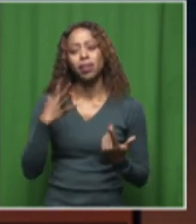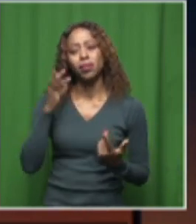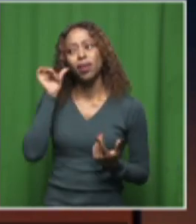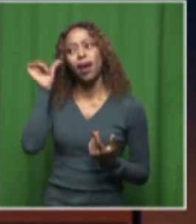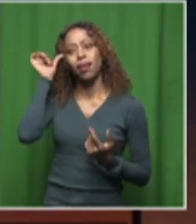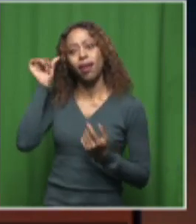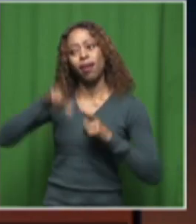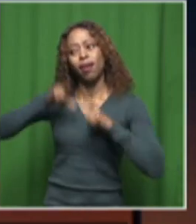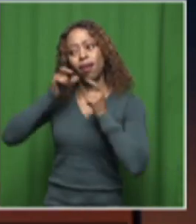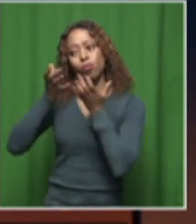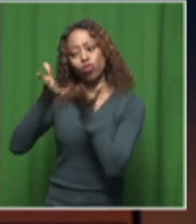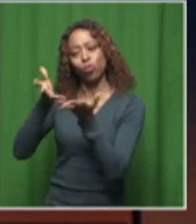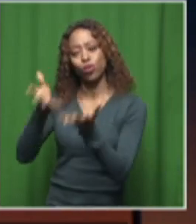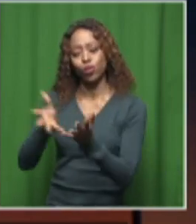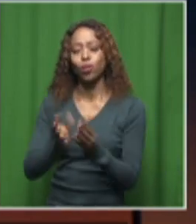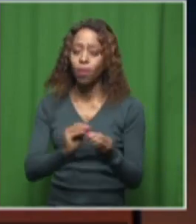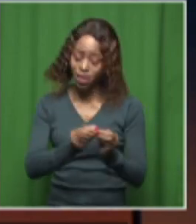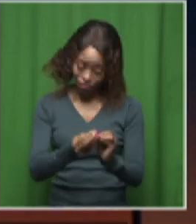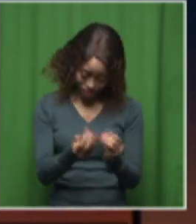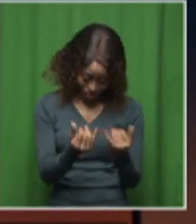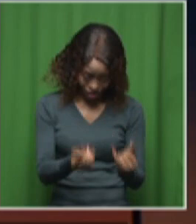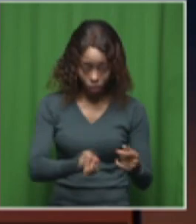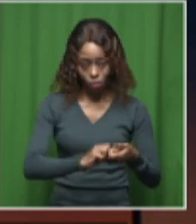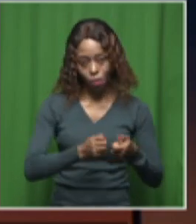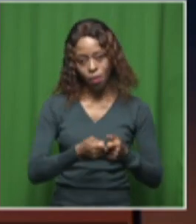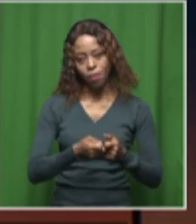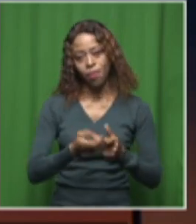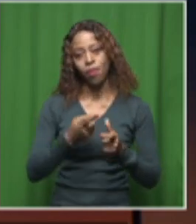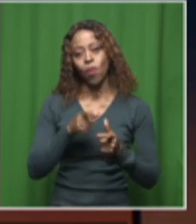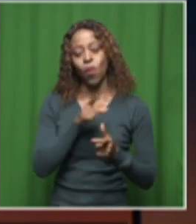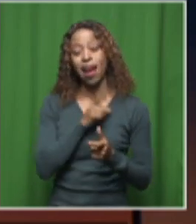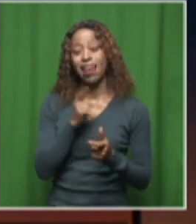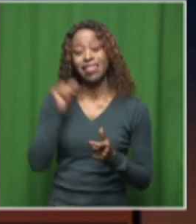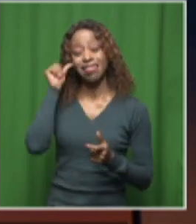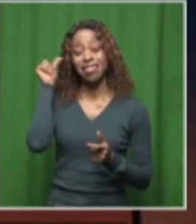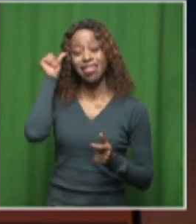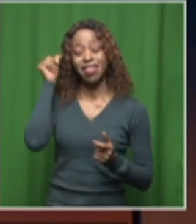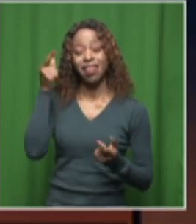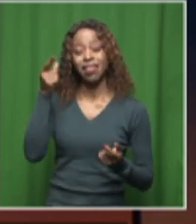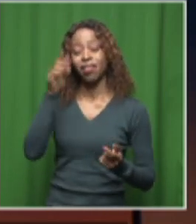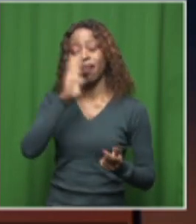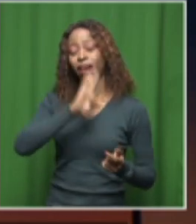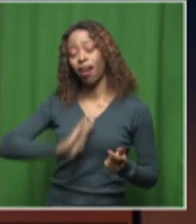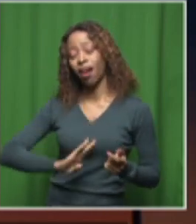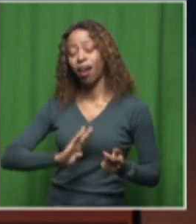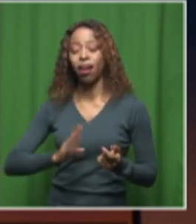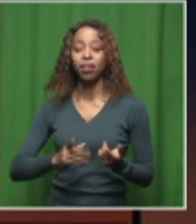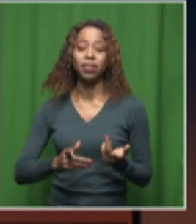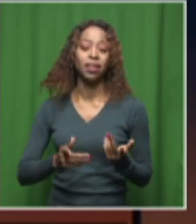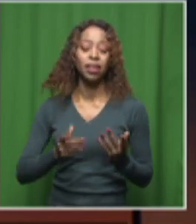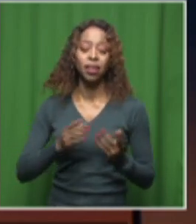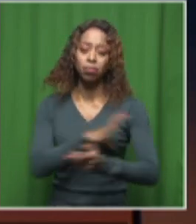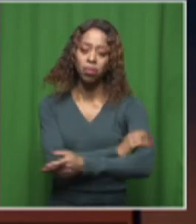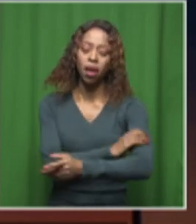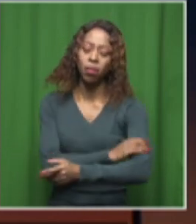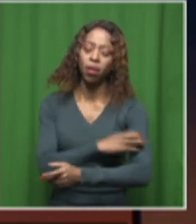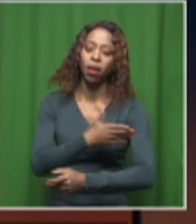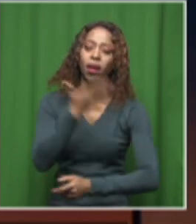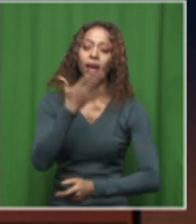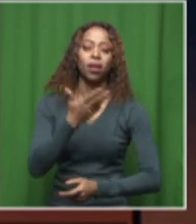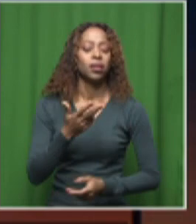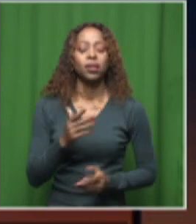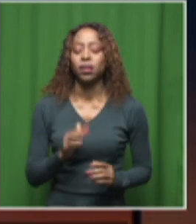education. Let's fix the problem now, because before we get adults that are prone to strokes and hypertension. It's really on the increase right